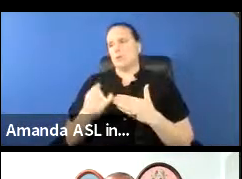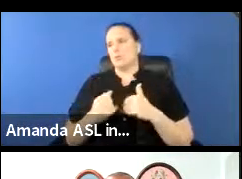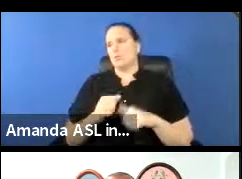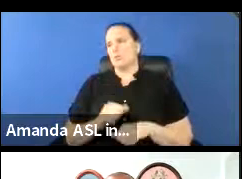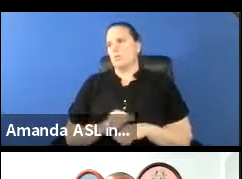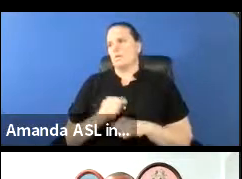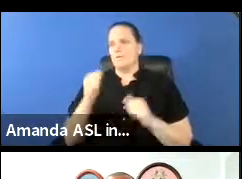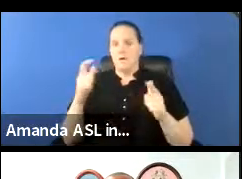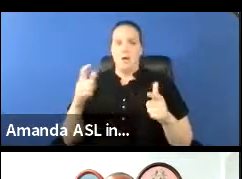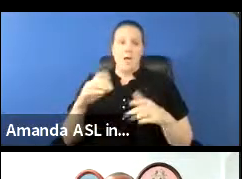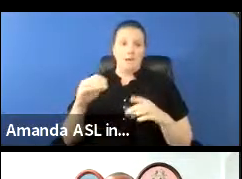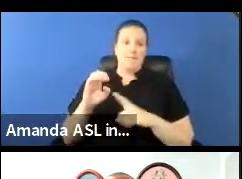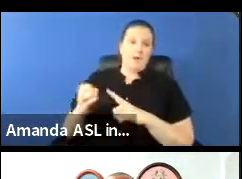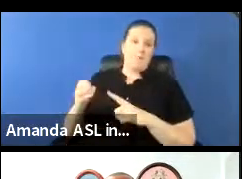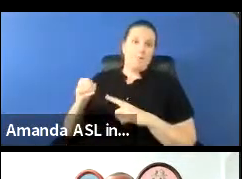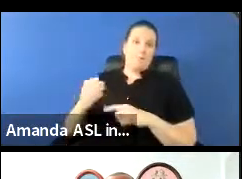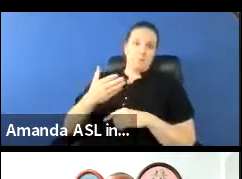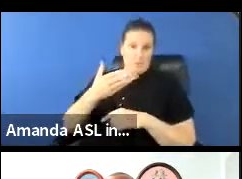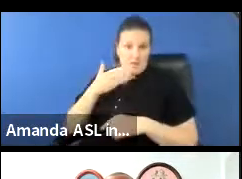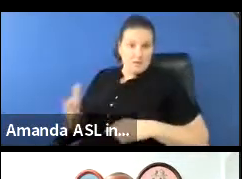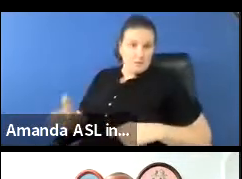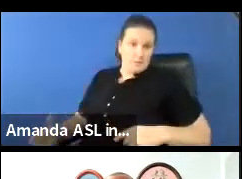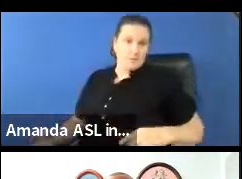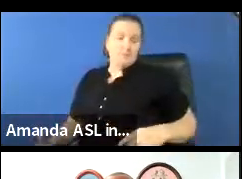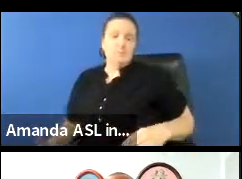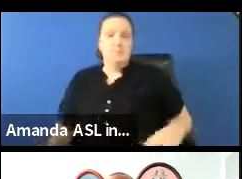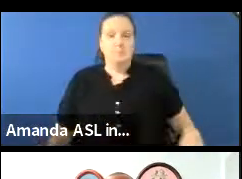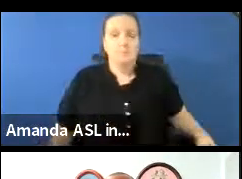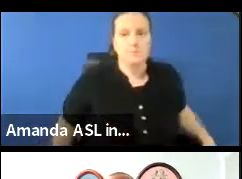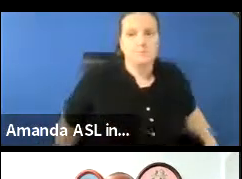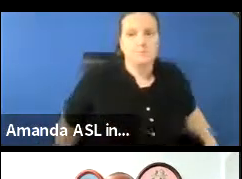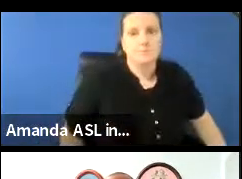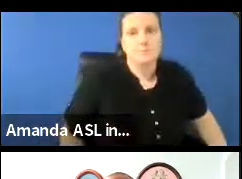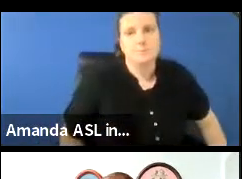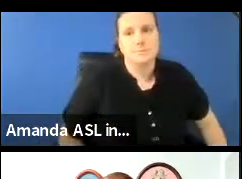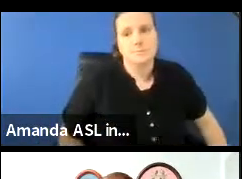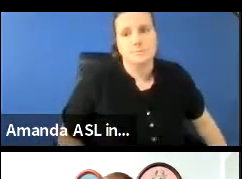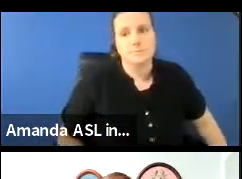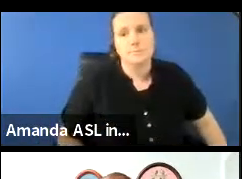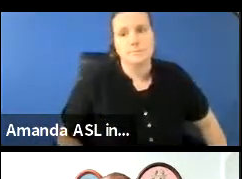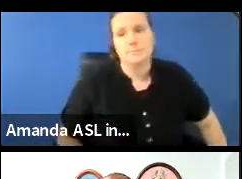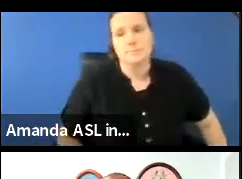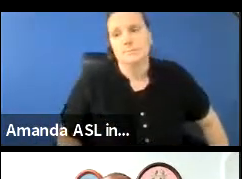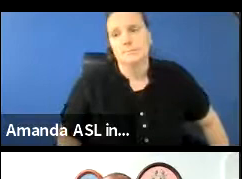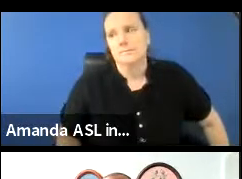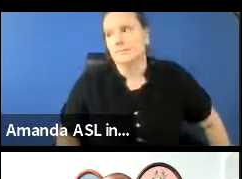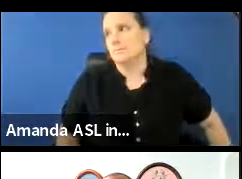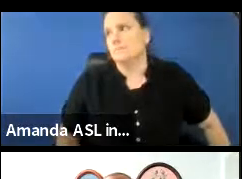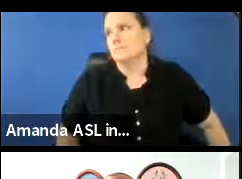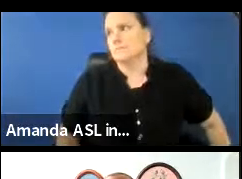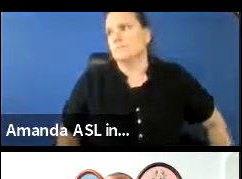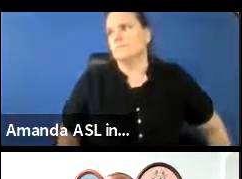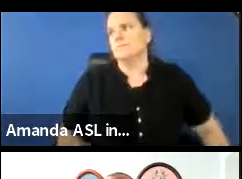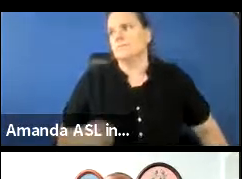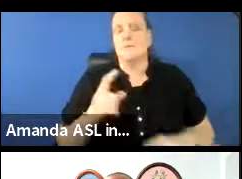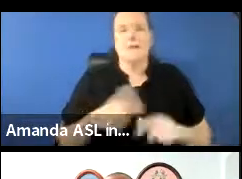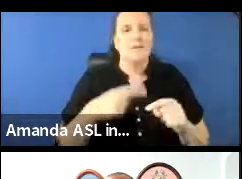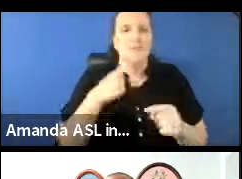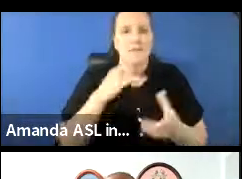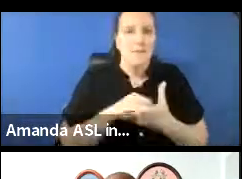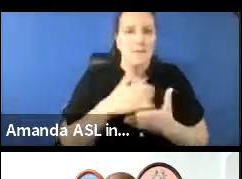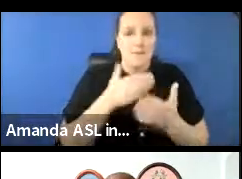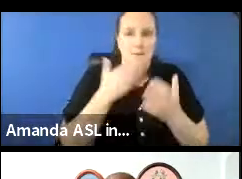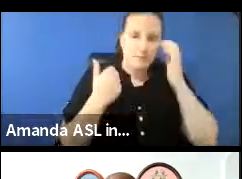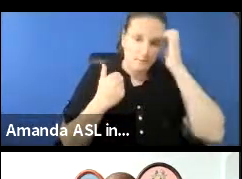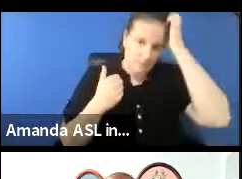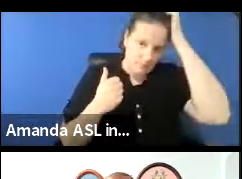everybody and the environment. So thank you. Dina, I couldn't have said that better myself. Thank you.